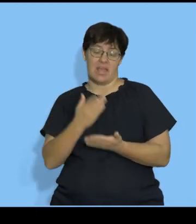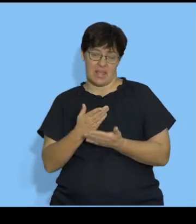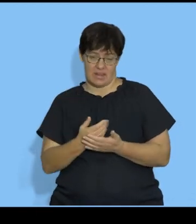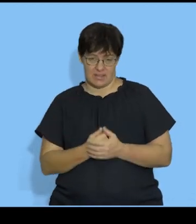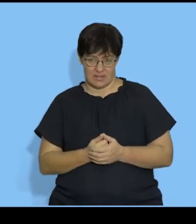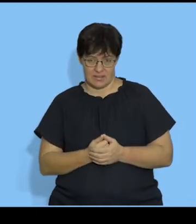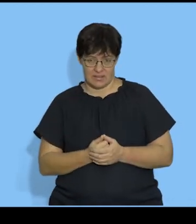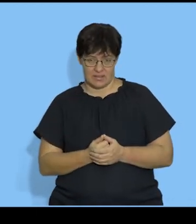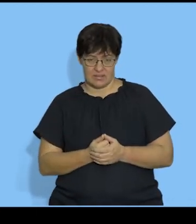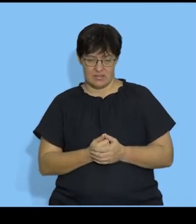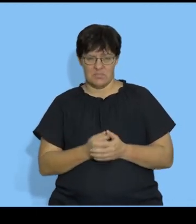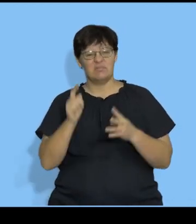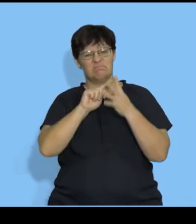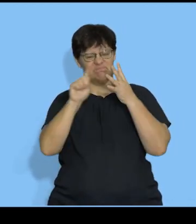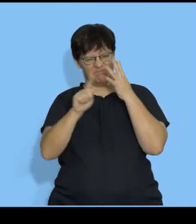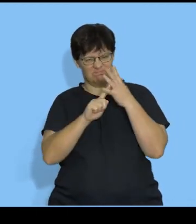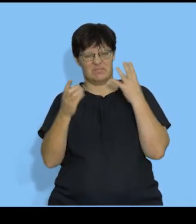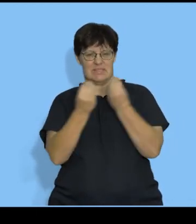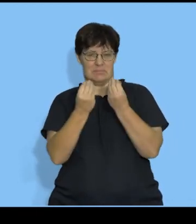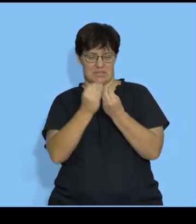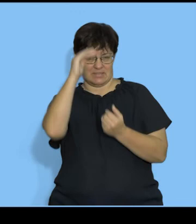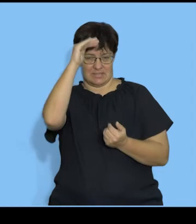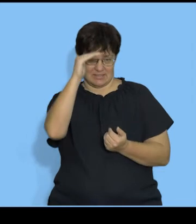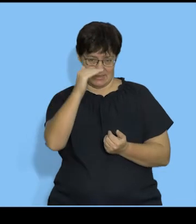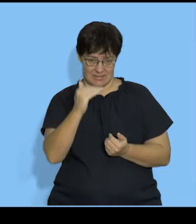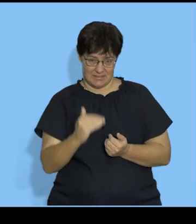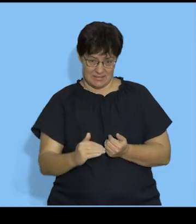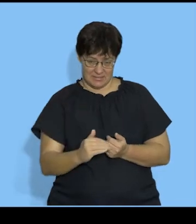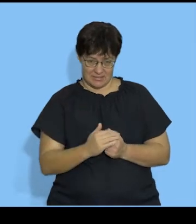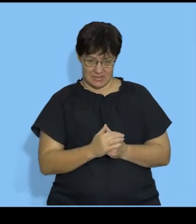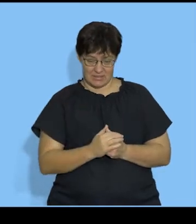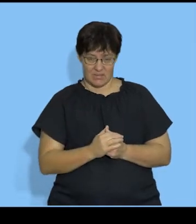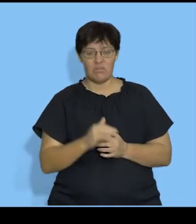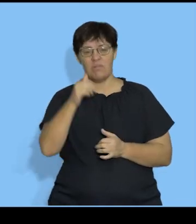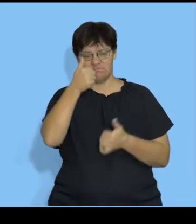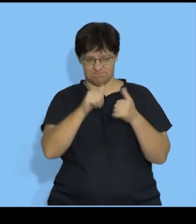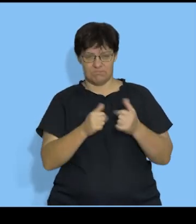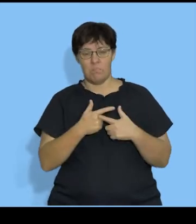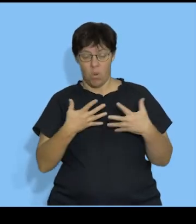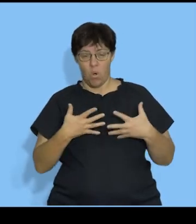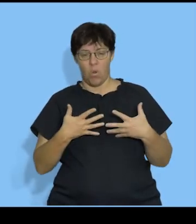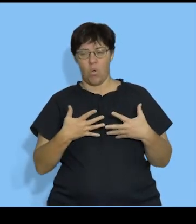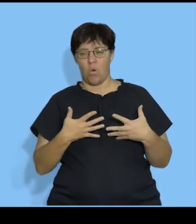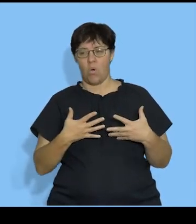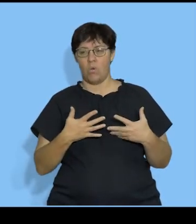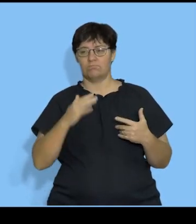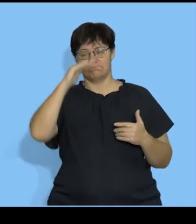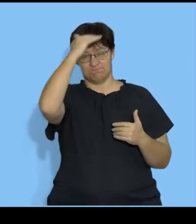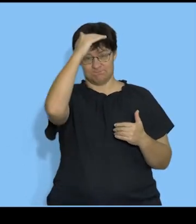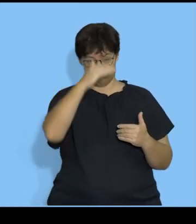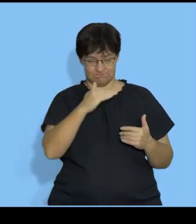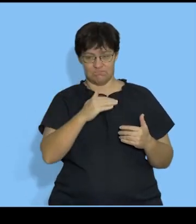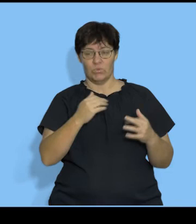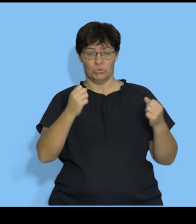the different substances now listed in the sequence or in the series in terms of their reducing